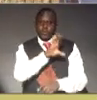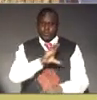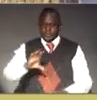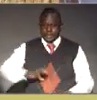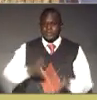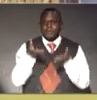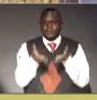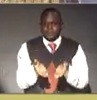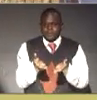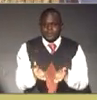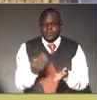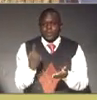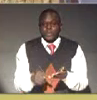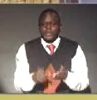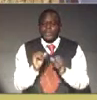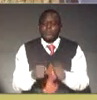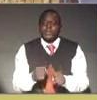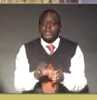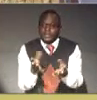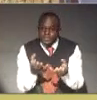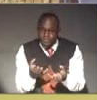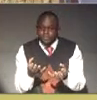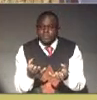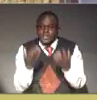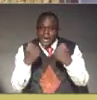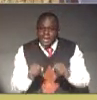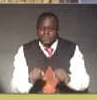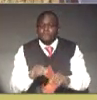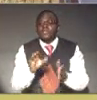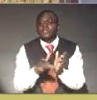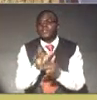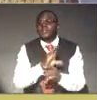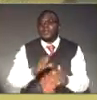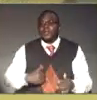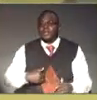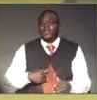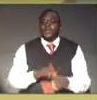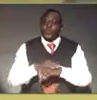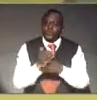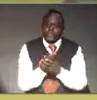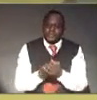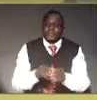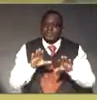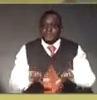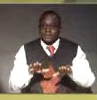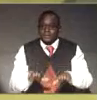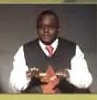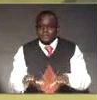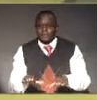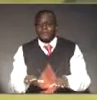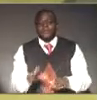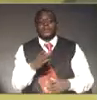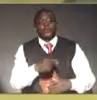today, what should we expect from that act of Jesus Christ washing his disciples' feet? I would say directly